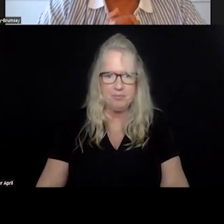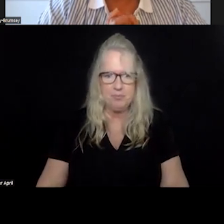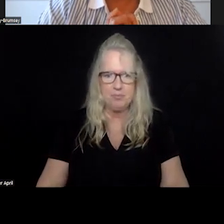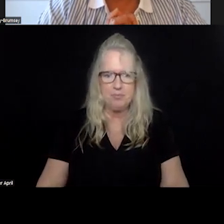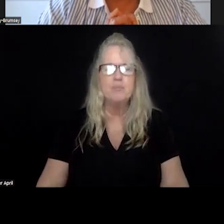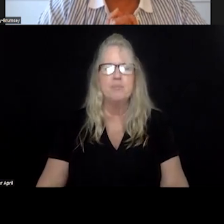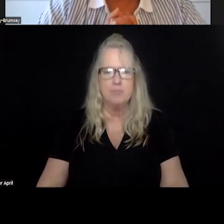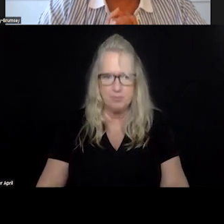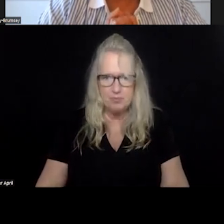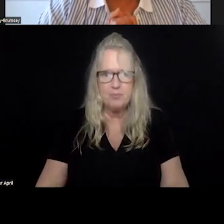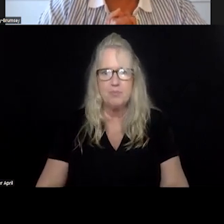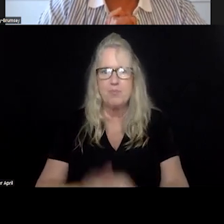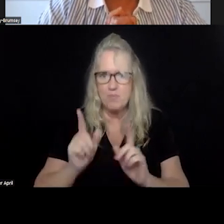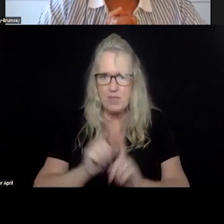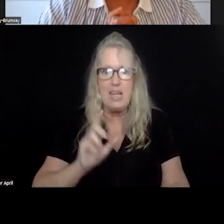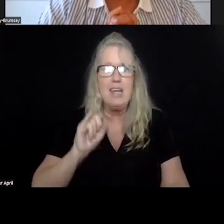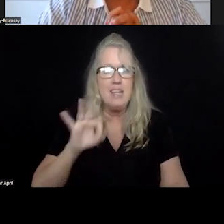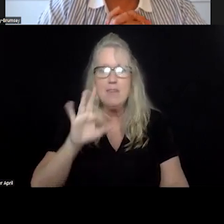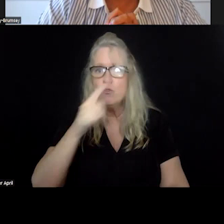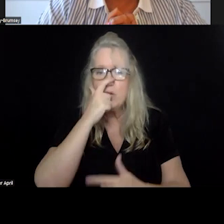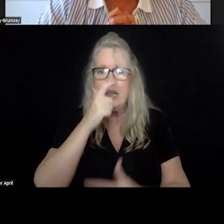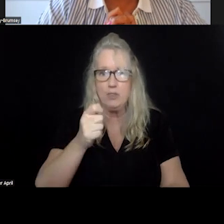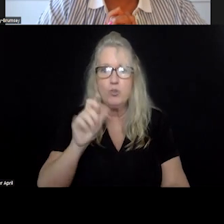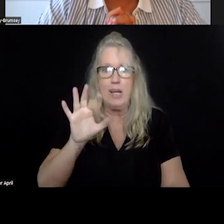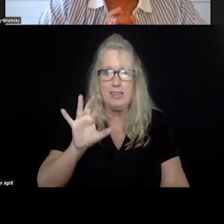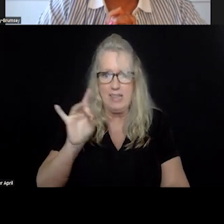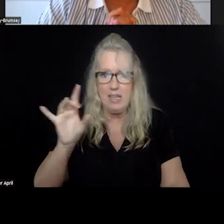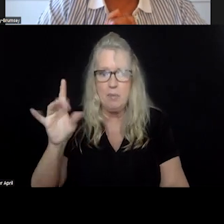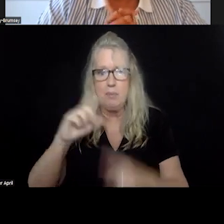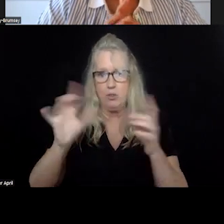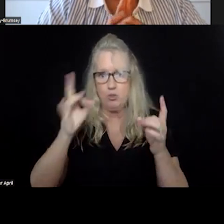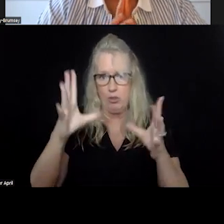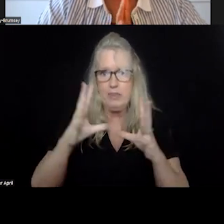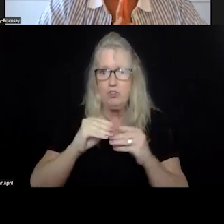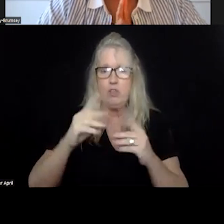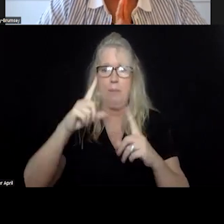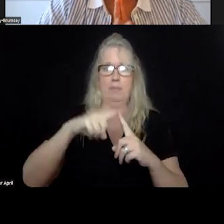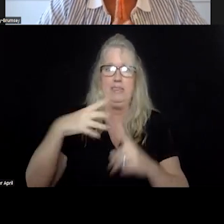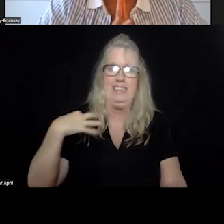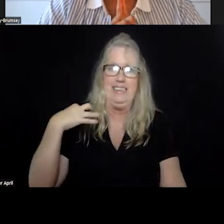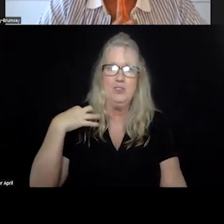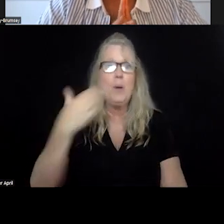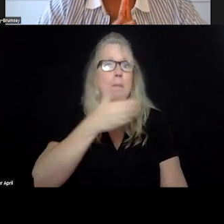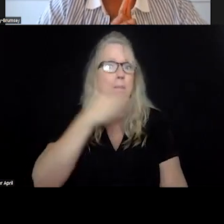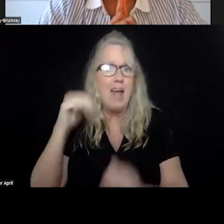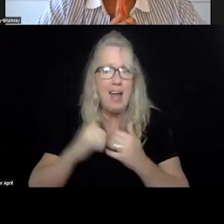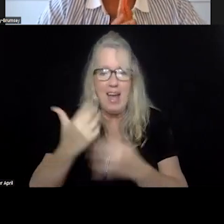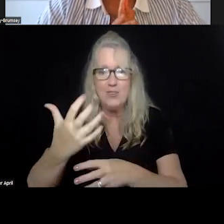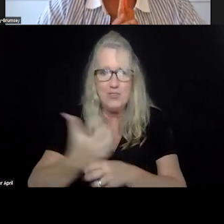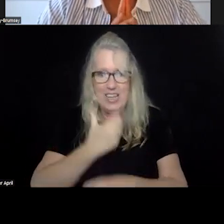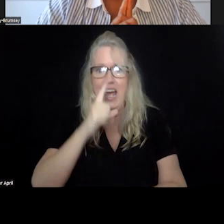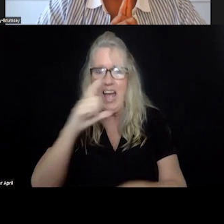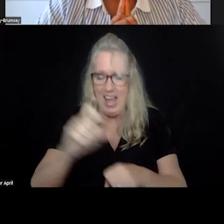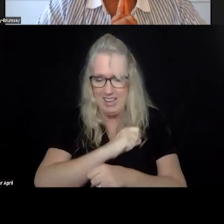Also, if you're interested in 988 Crisis Jam t-shirt, one of the best ways to get one is actually to